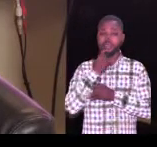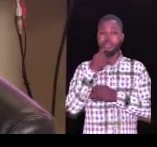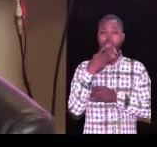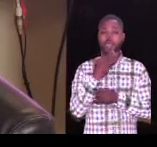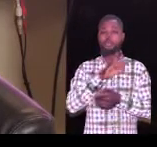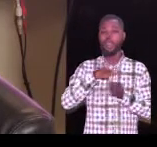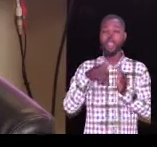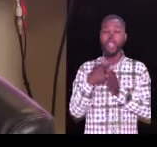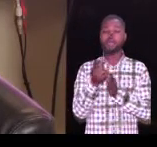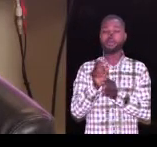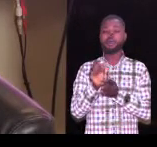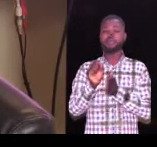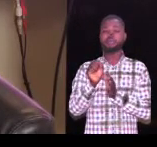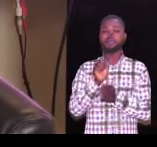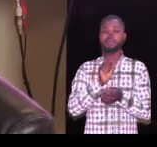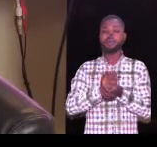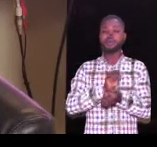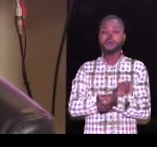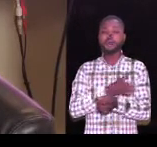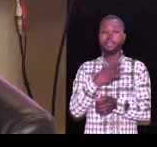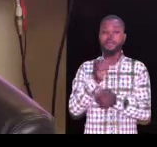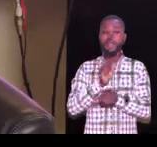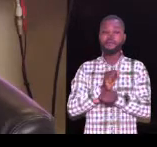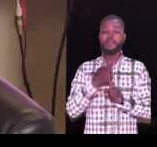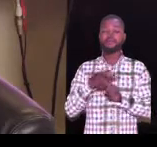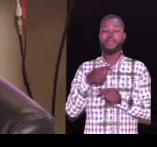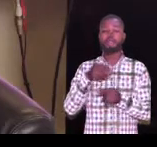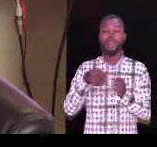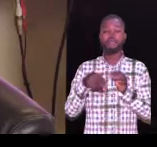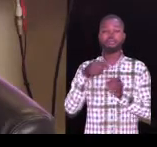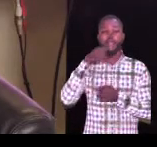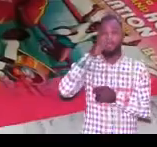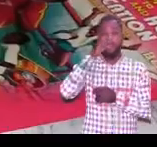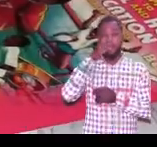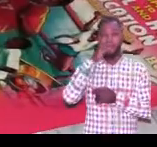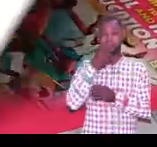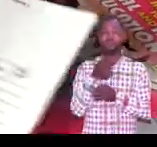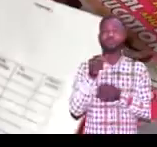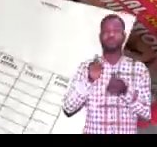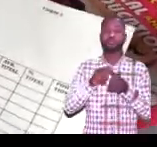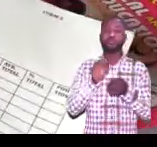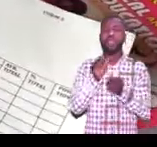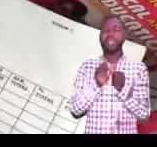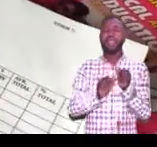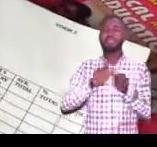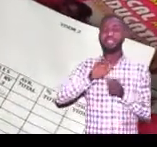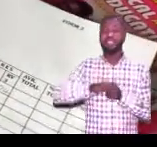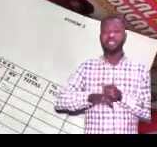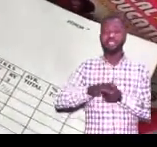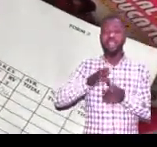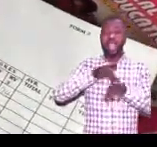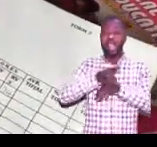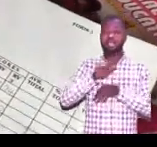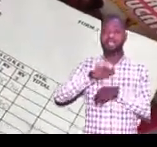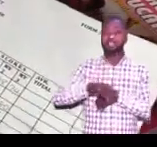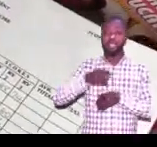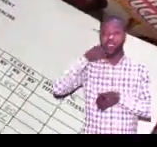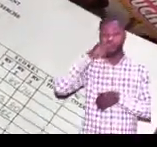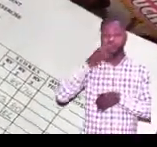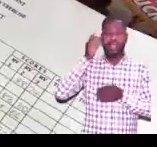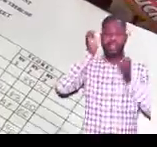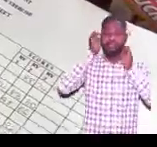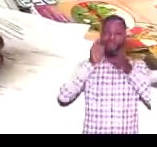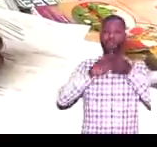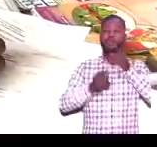review of all the schemes of work from nursery to, that is, early childhood education